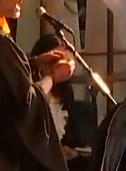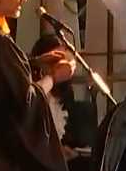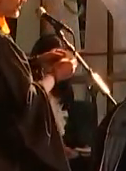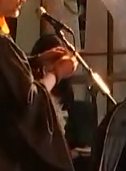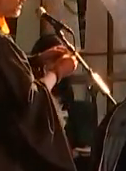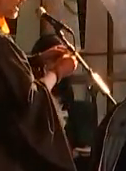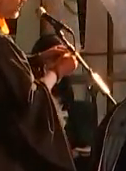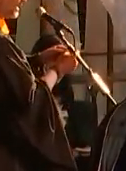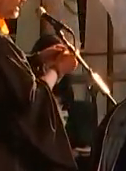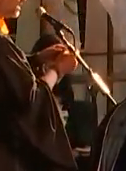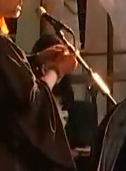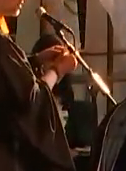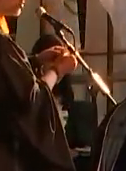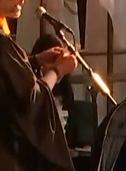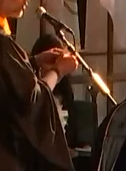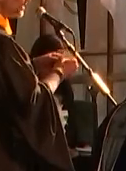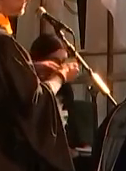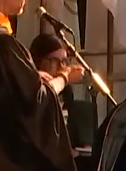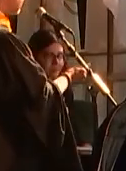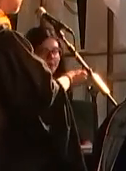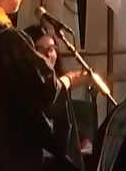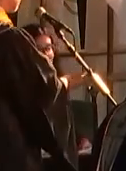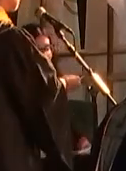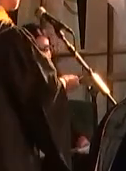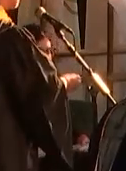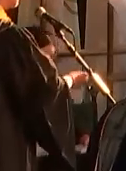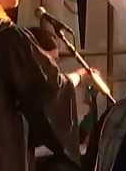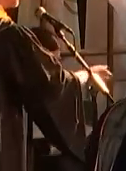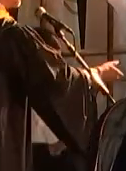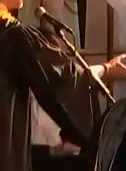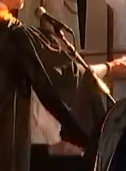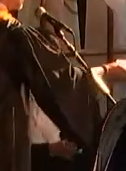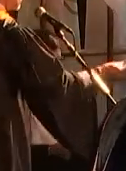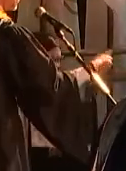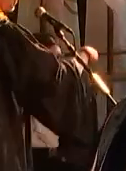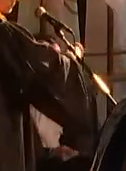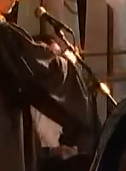Samantha S. McWinney, cum laude.